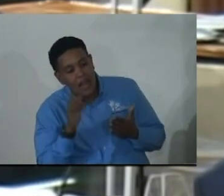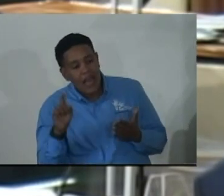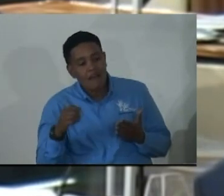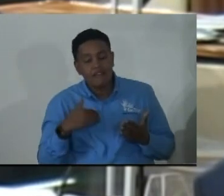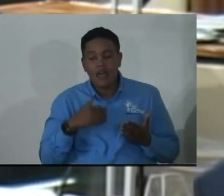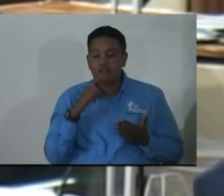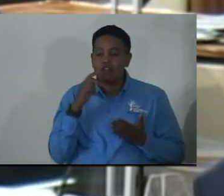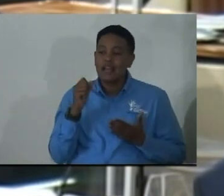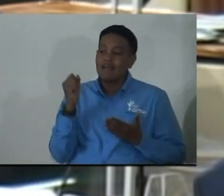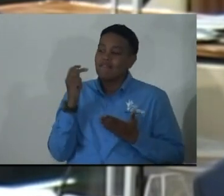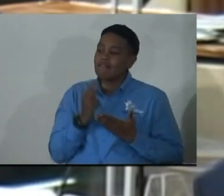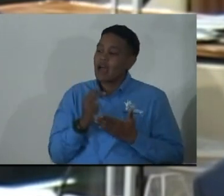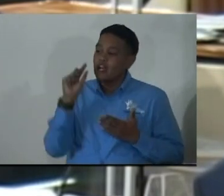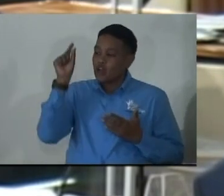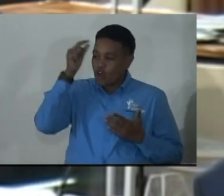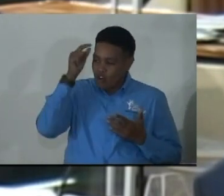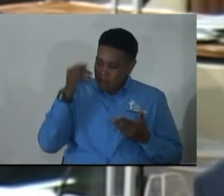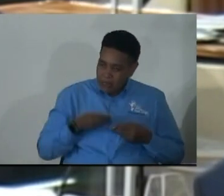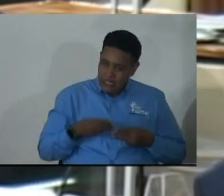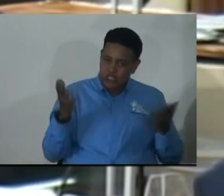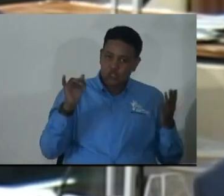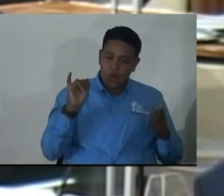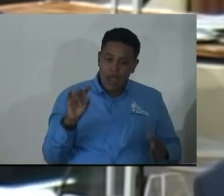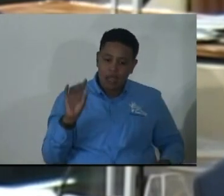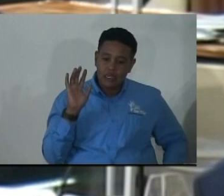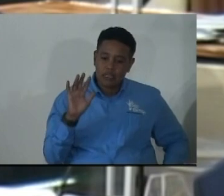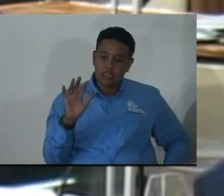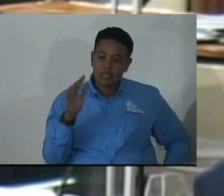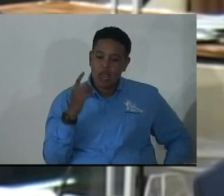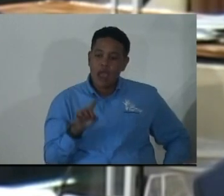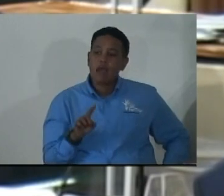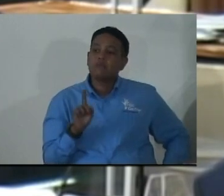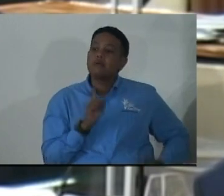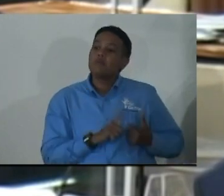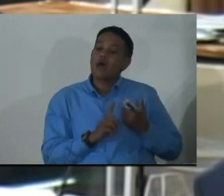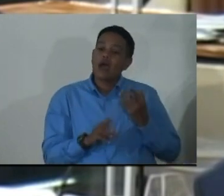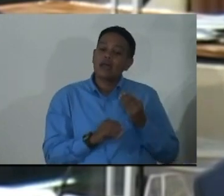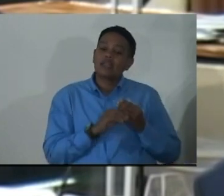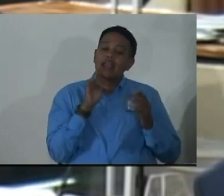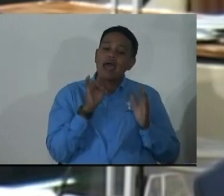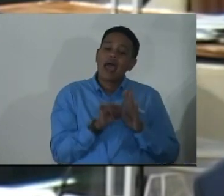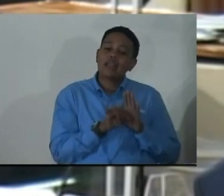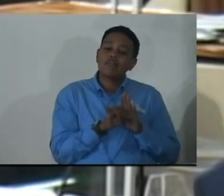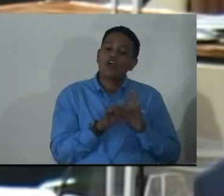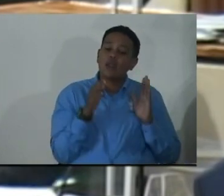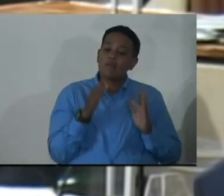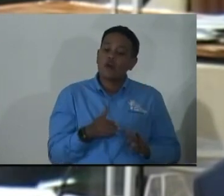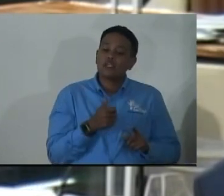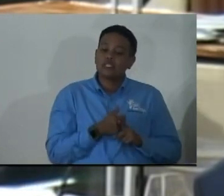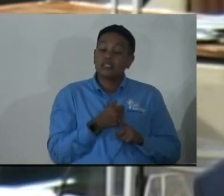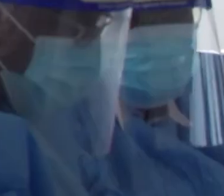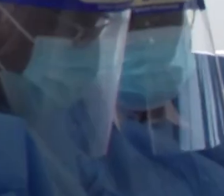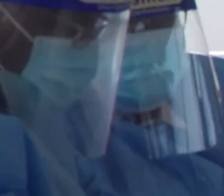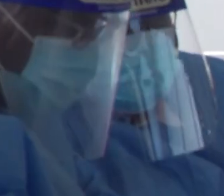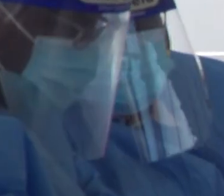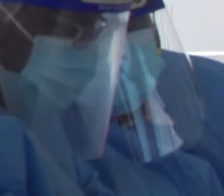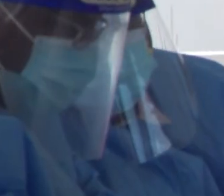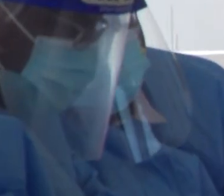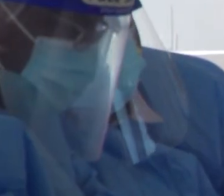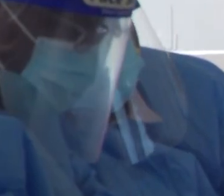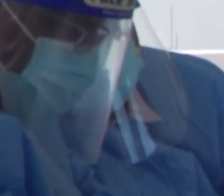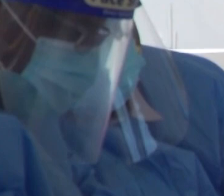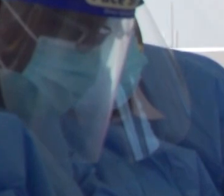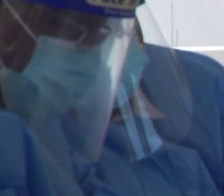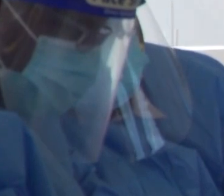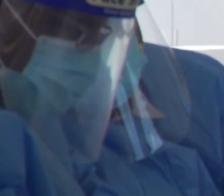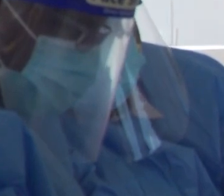valid government-issued identification, as well as identification of the person who is so authorizing. According to